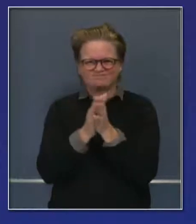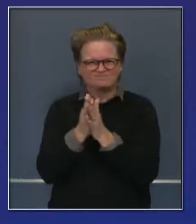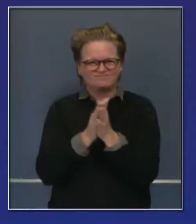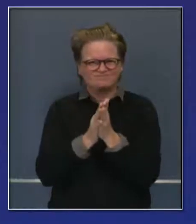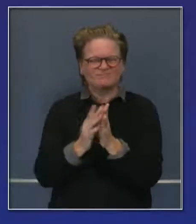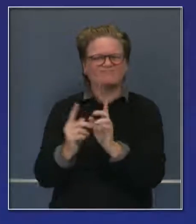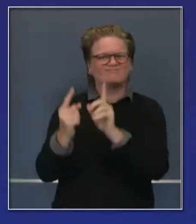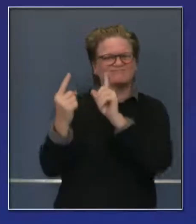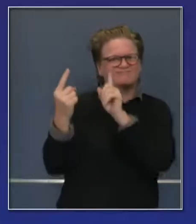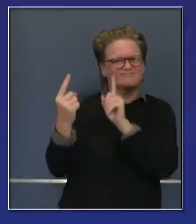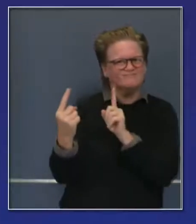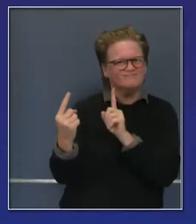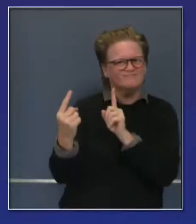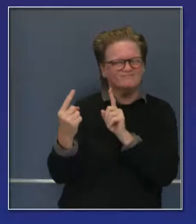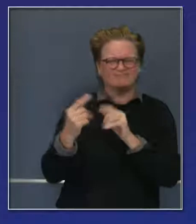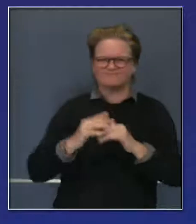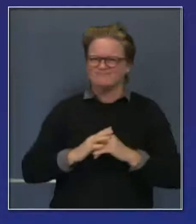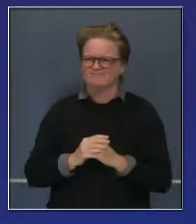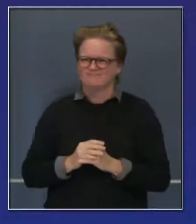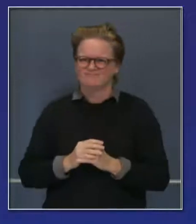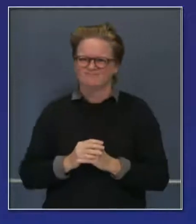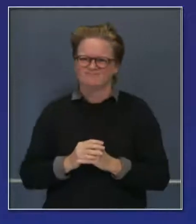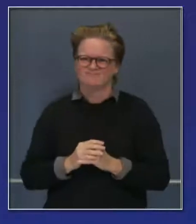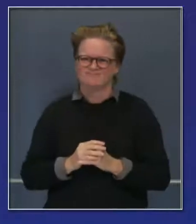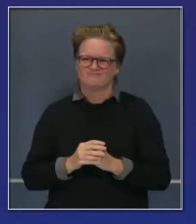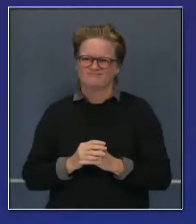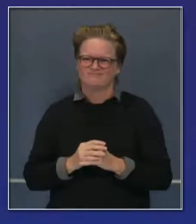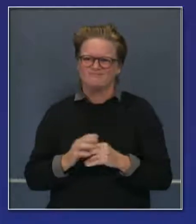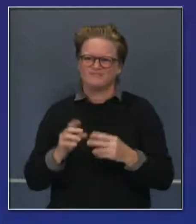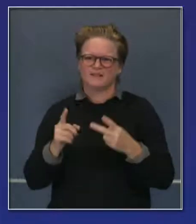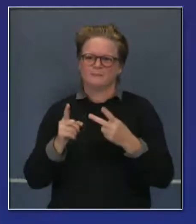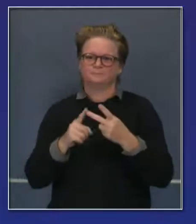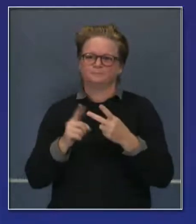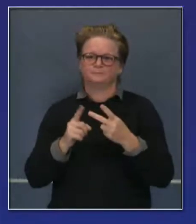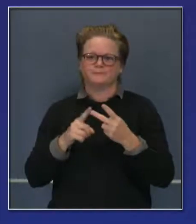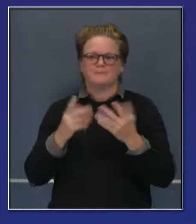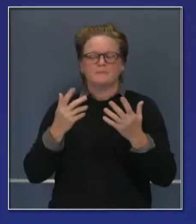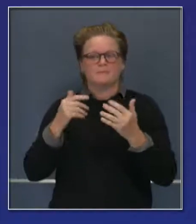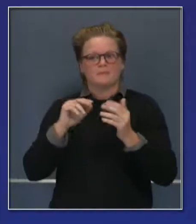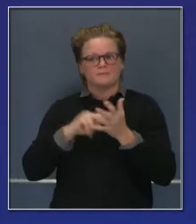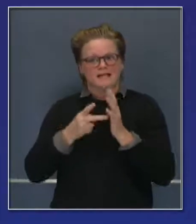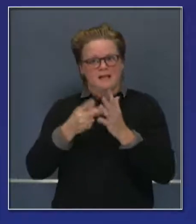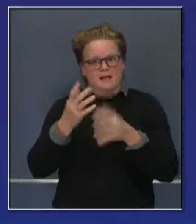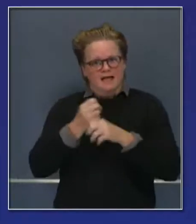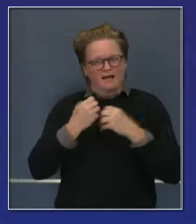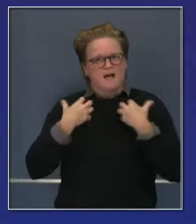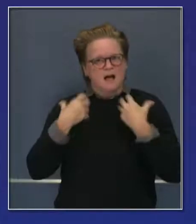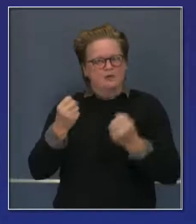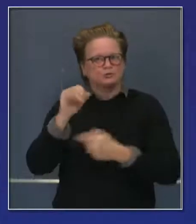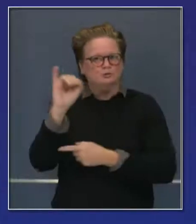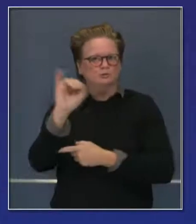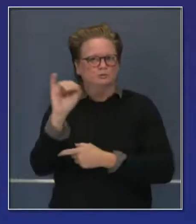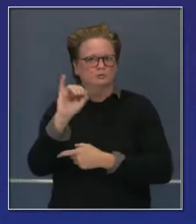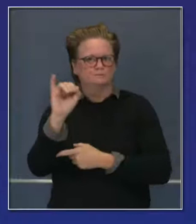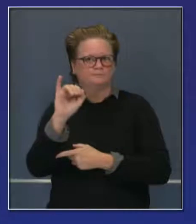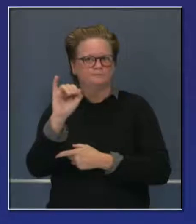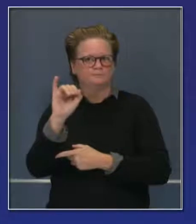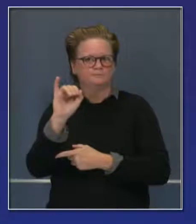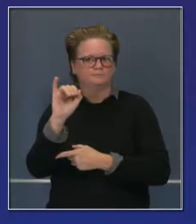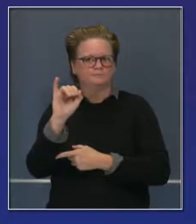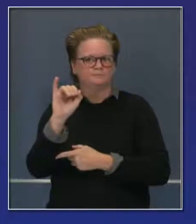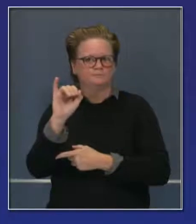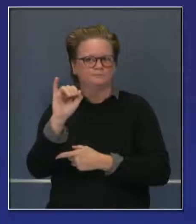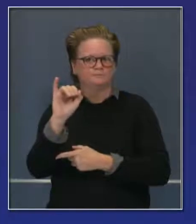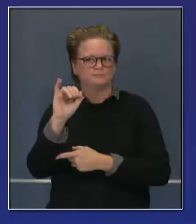it also means get health insurance. If you have insurance, you're more apt to get tested. Incredibly important. What's stay covered